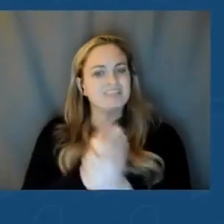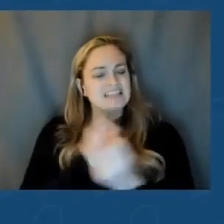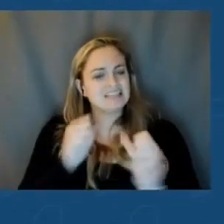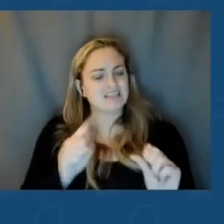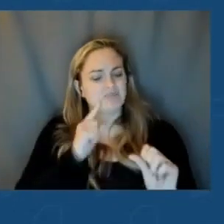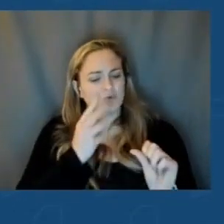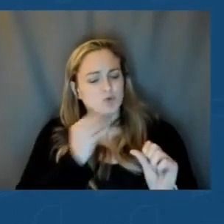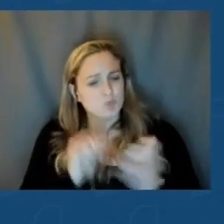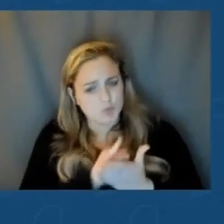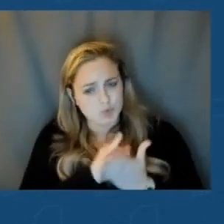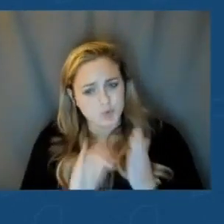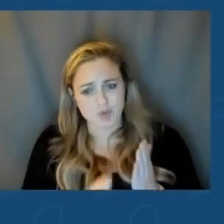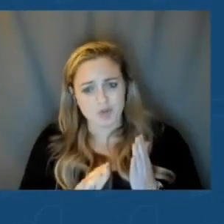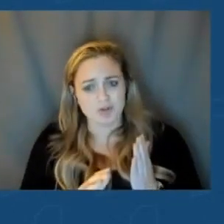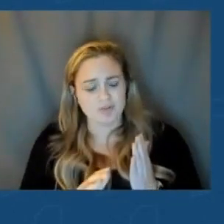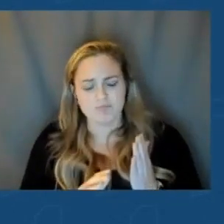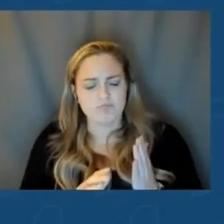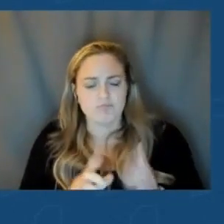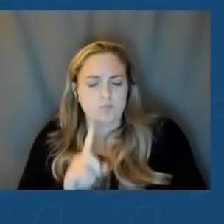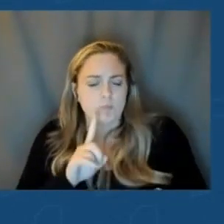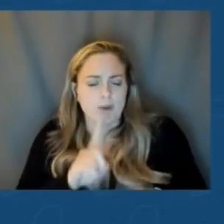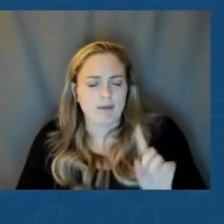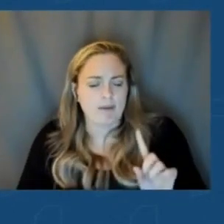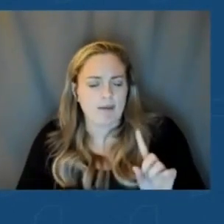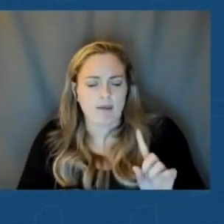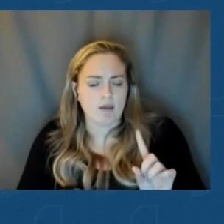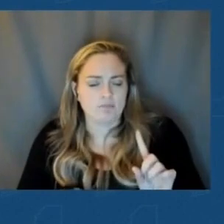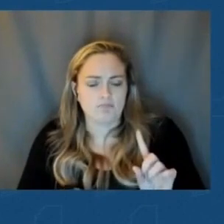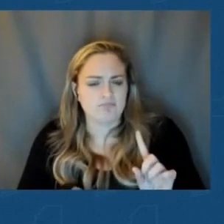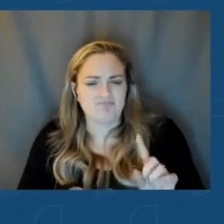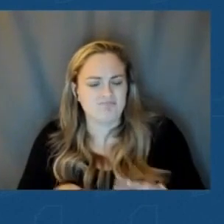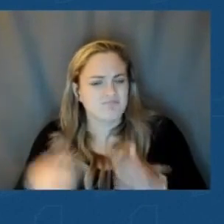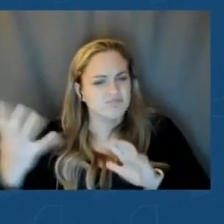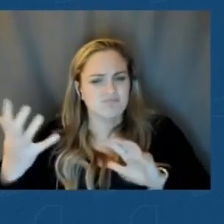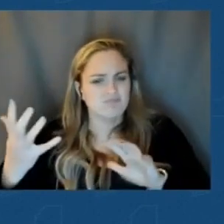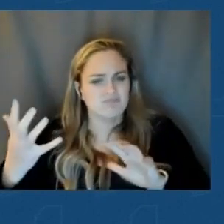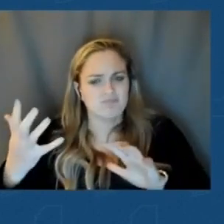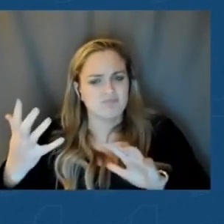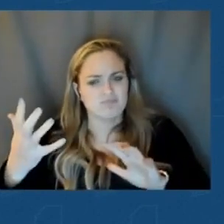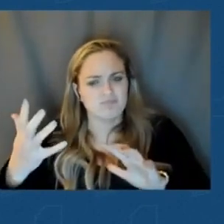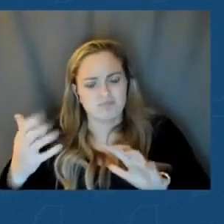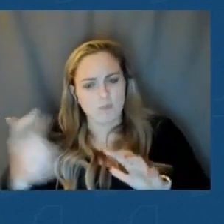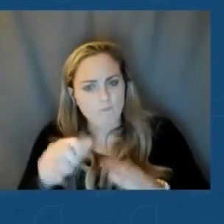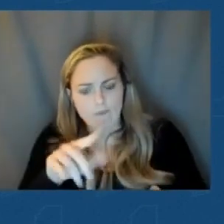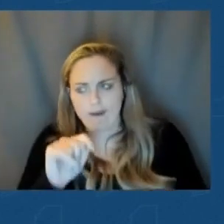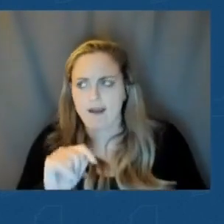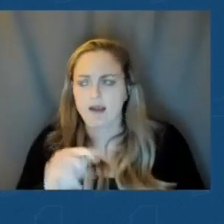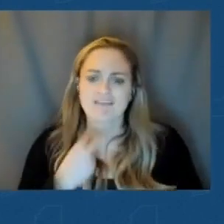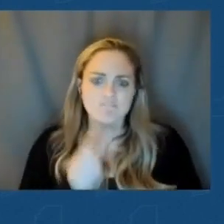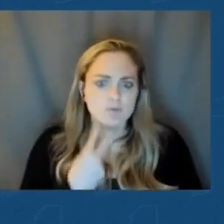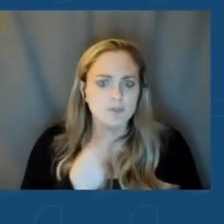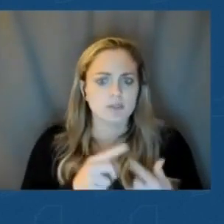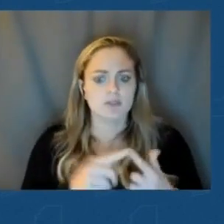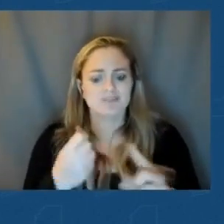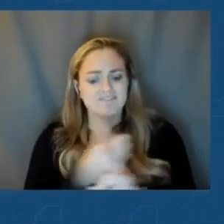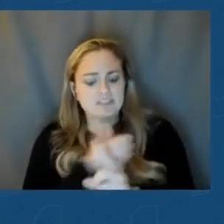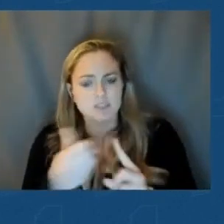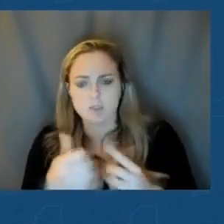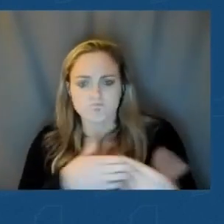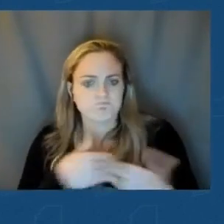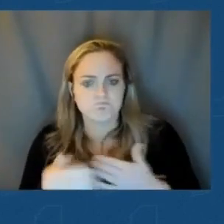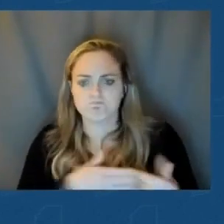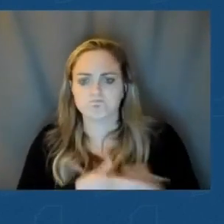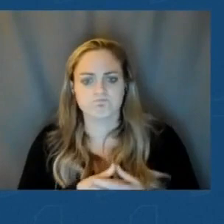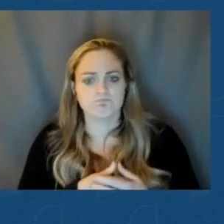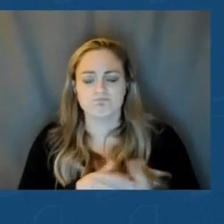Jewish New Yorkers is non-negotiable. Every act, whether it's verbal or physical,